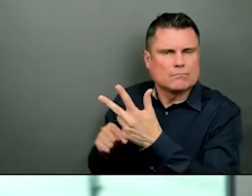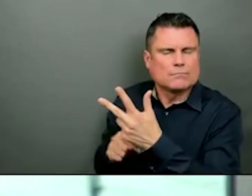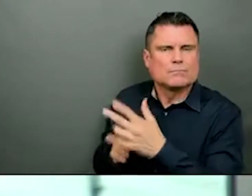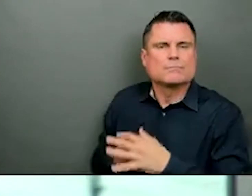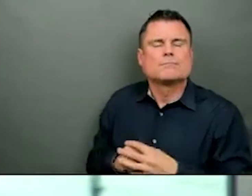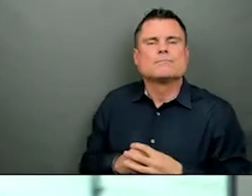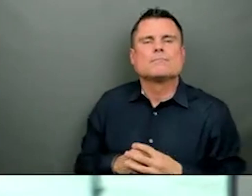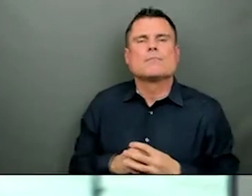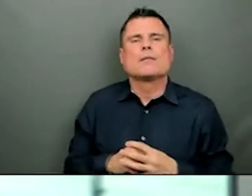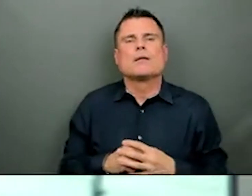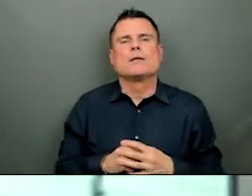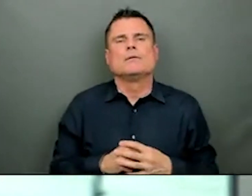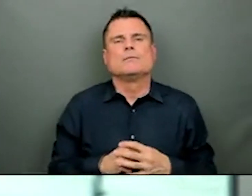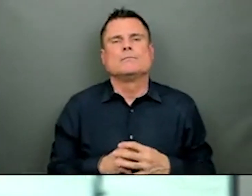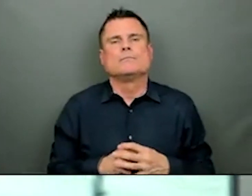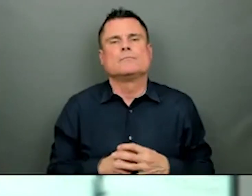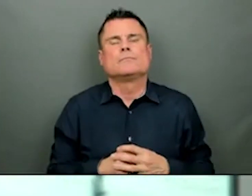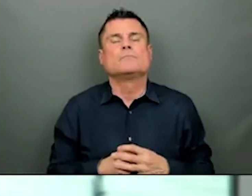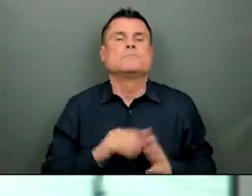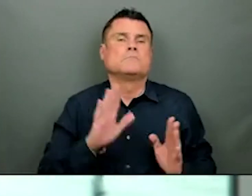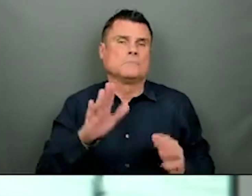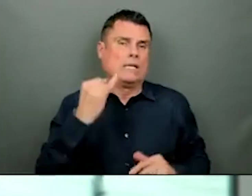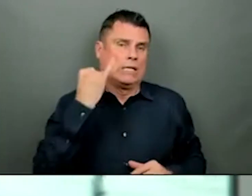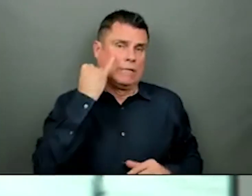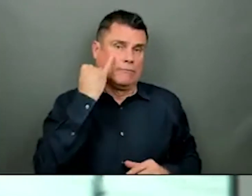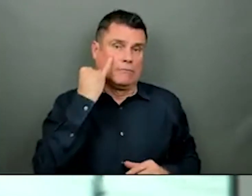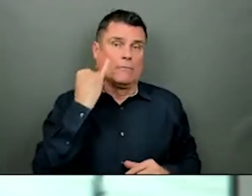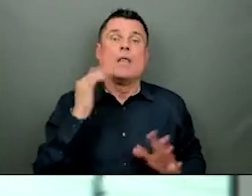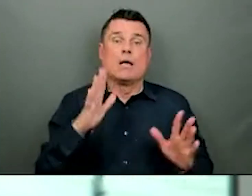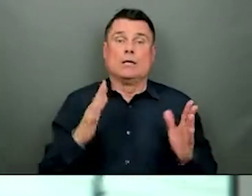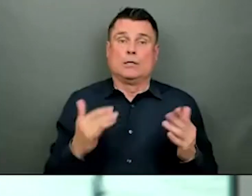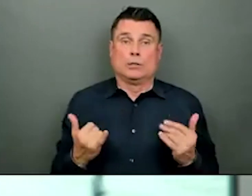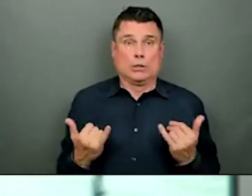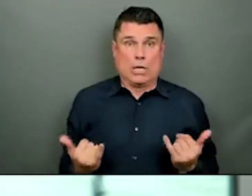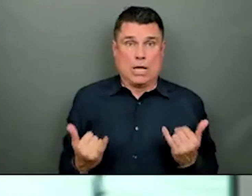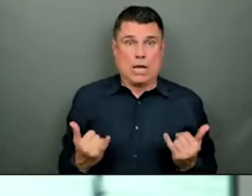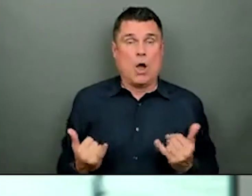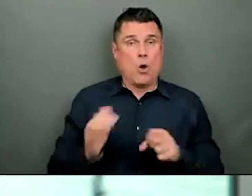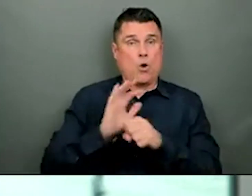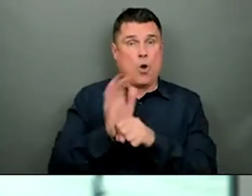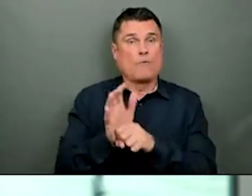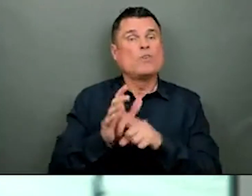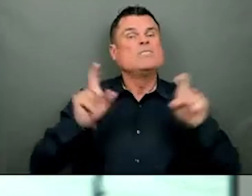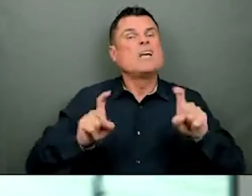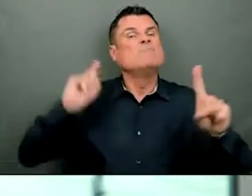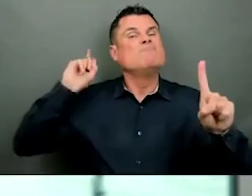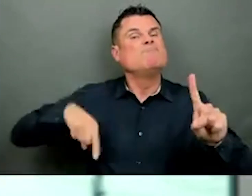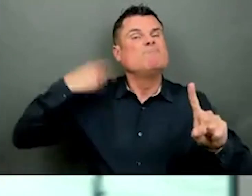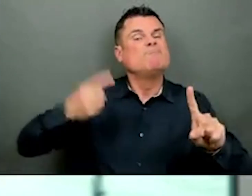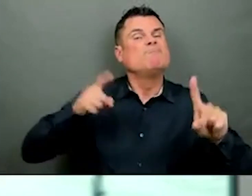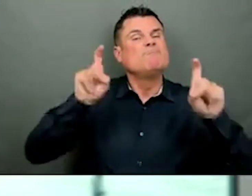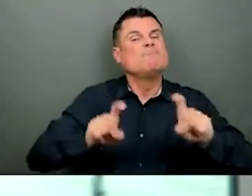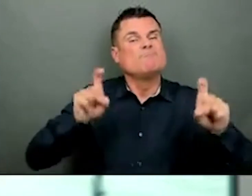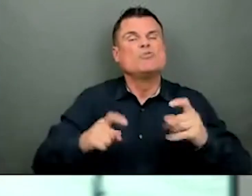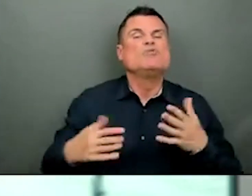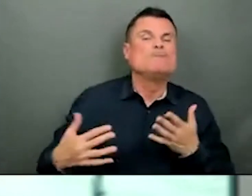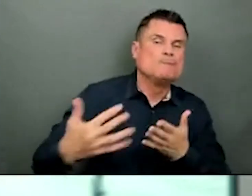cases are screened for variants of concern, and there's a delay. It takes a day to do the screening test. We screen for a